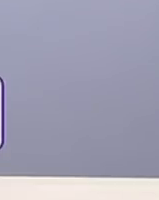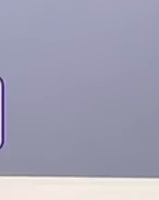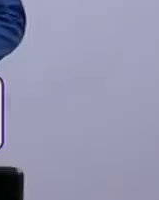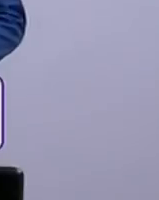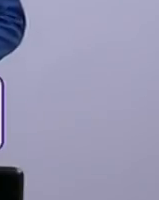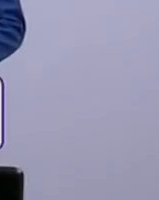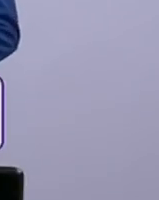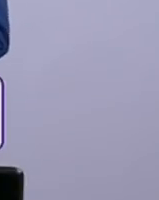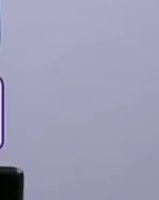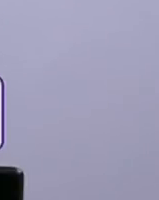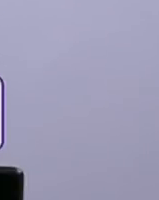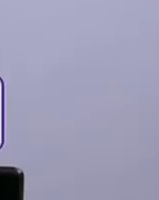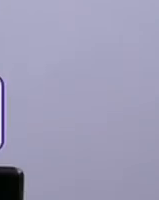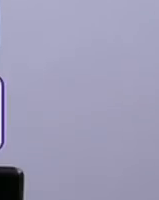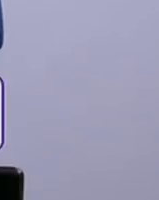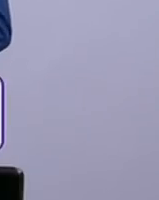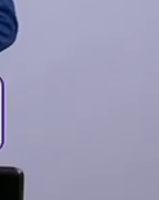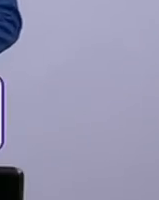false?